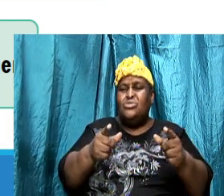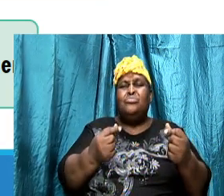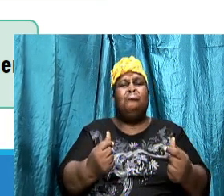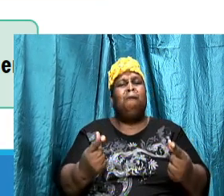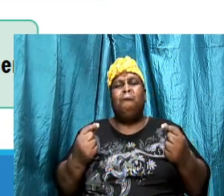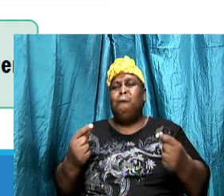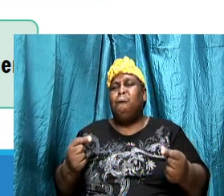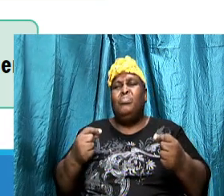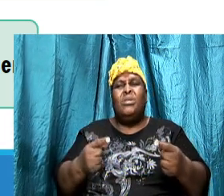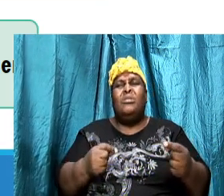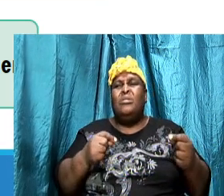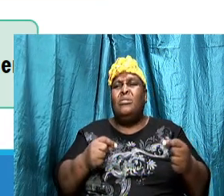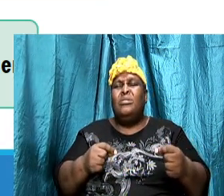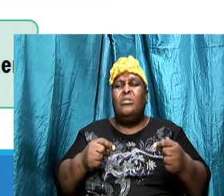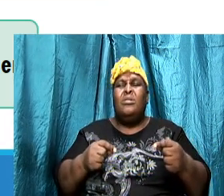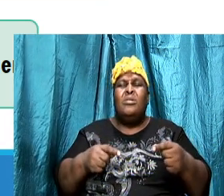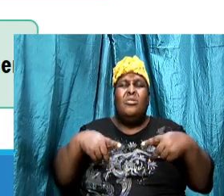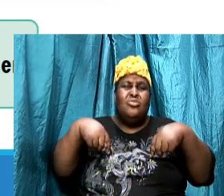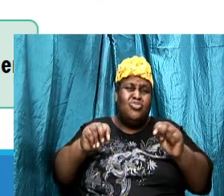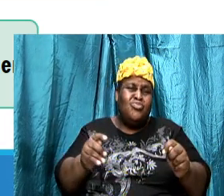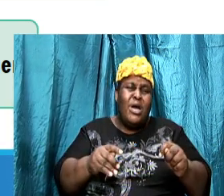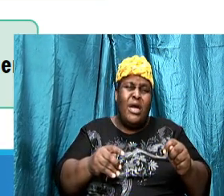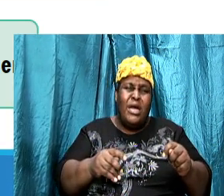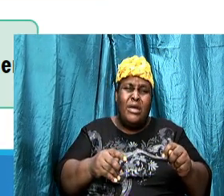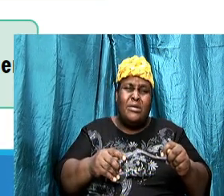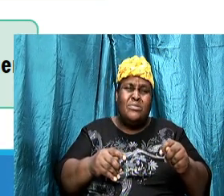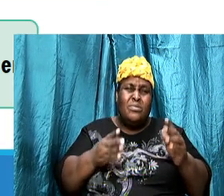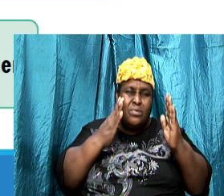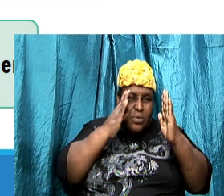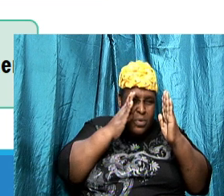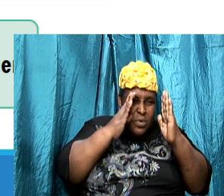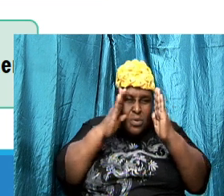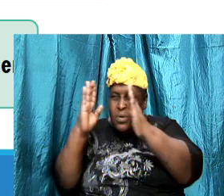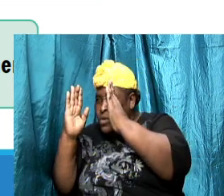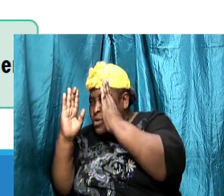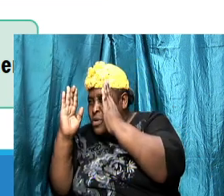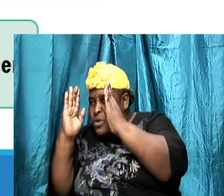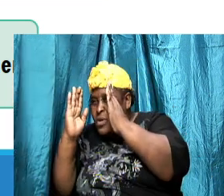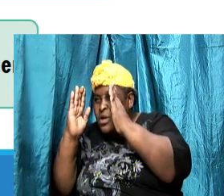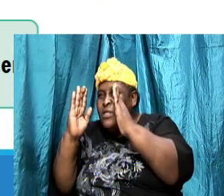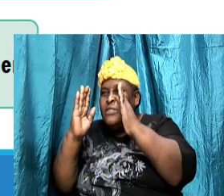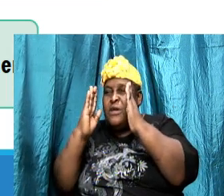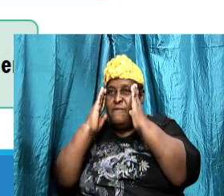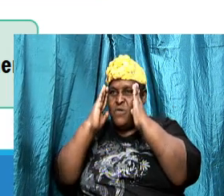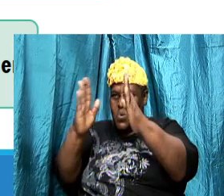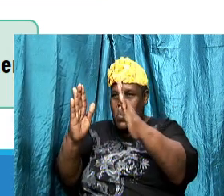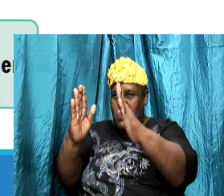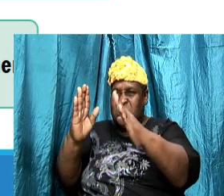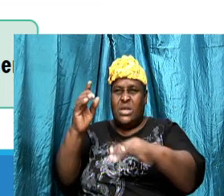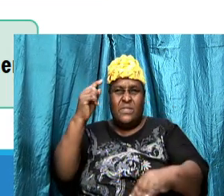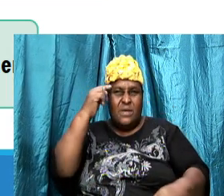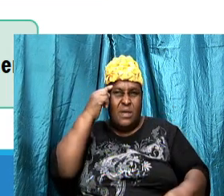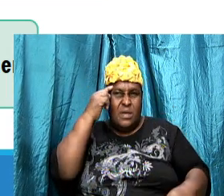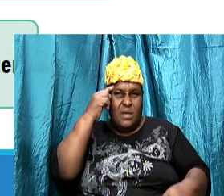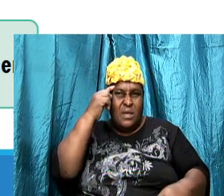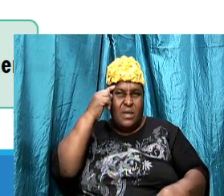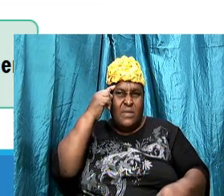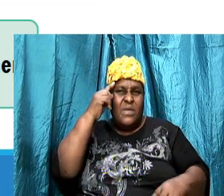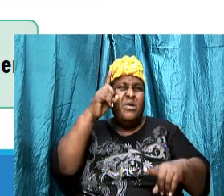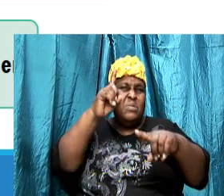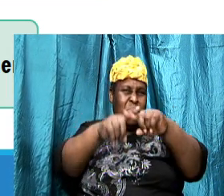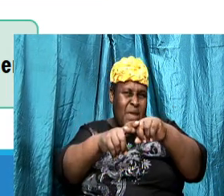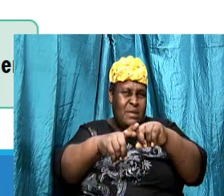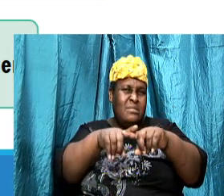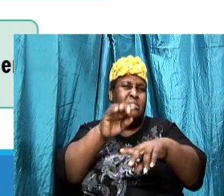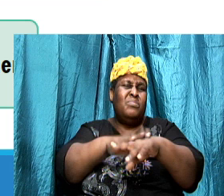trying to shift their focus and their thoughts. You know, because they were relying on the wisdom of the world, and they